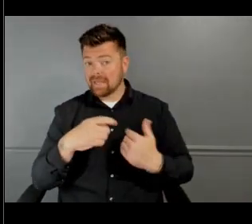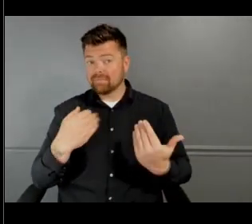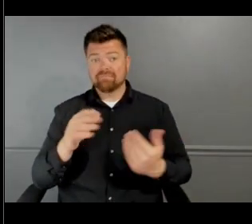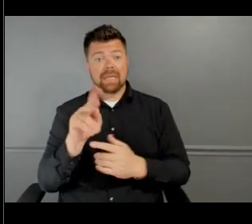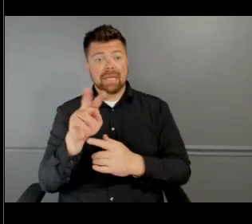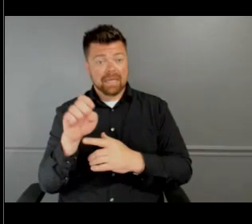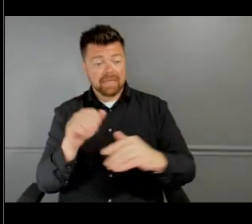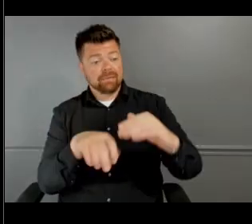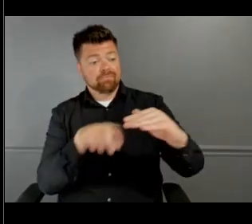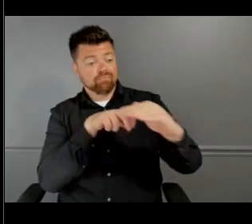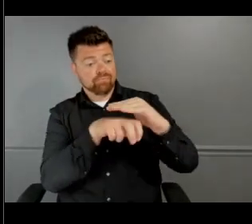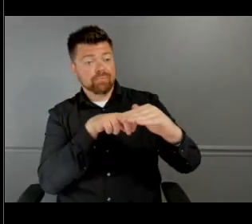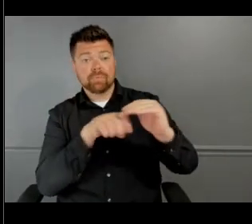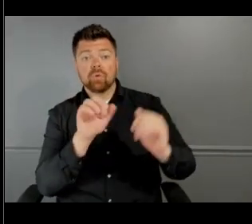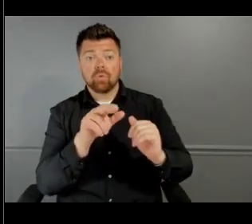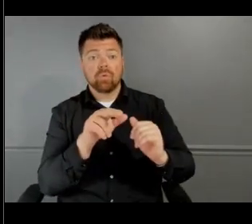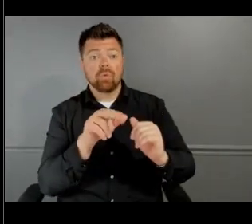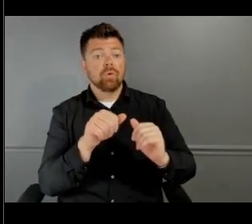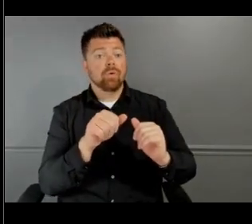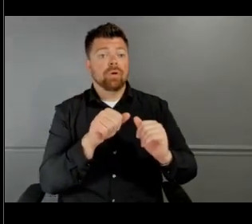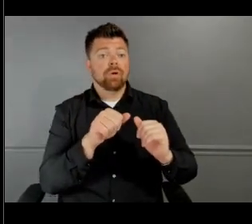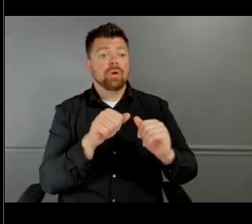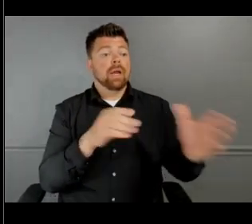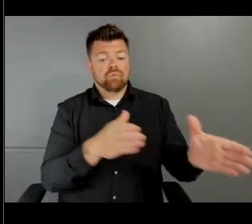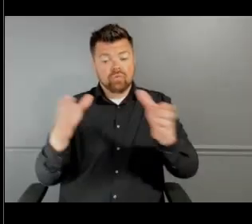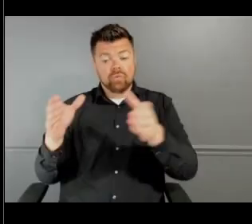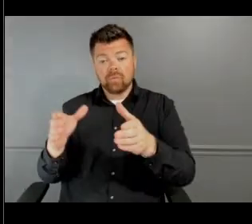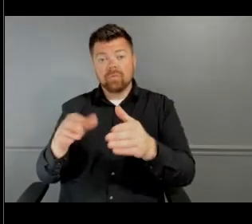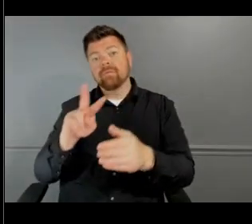a removable vanity cabinet.